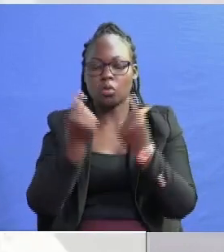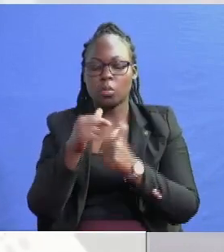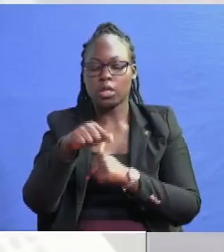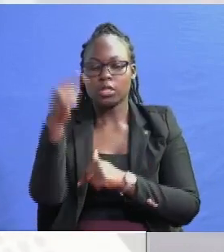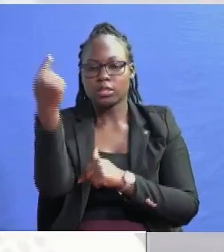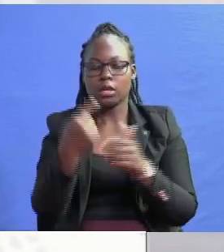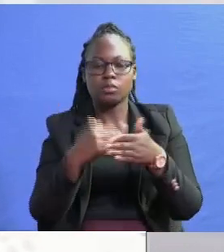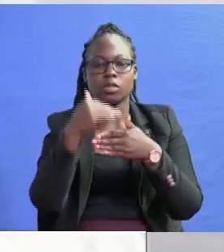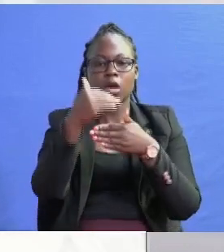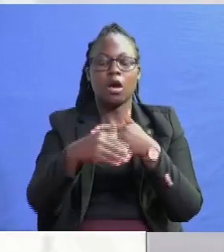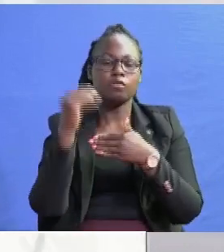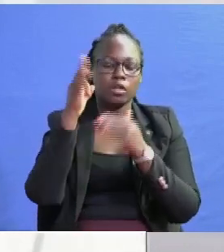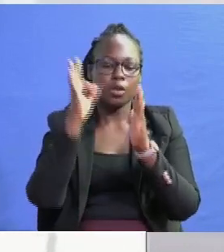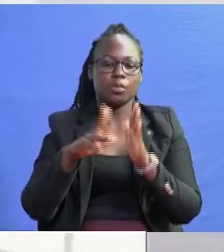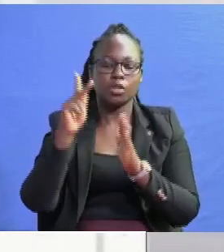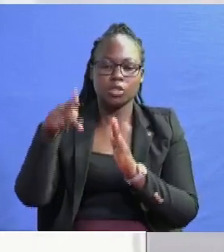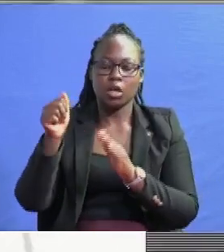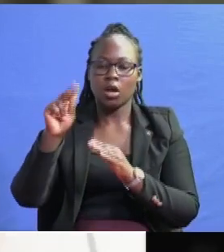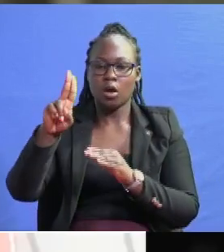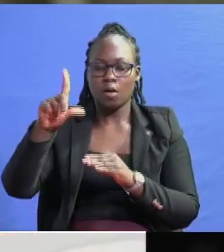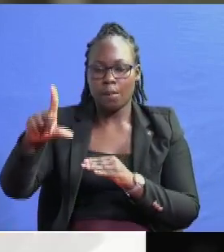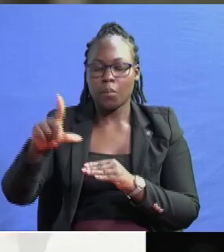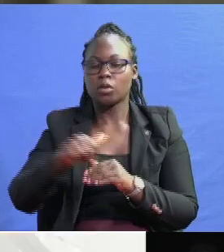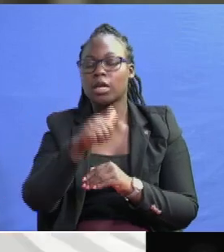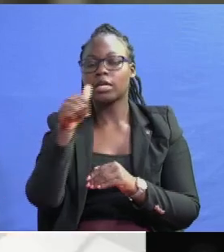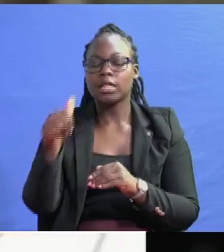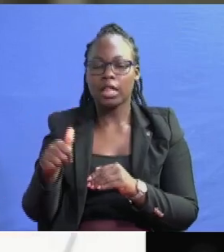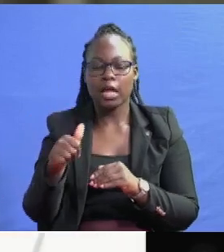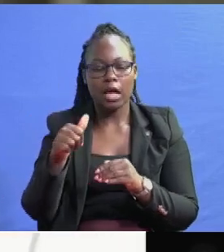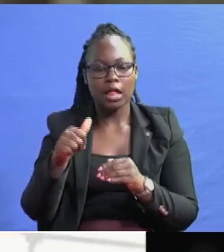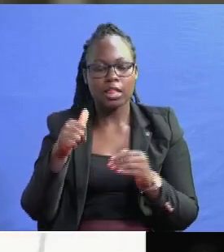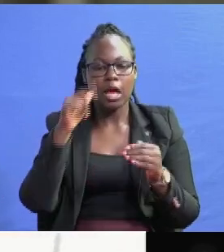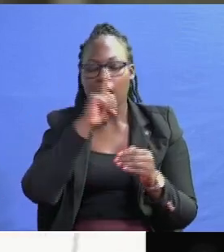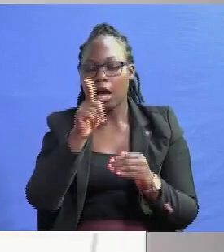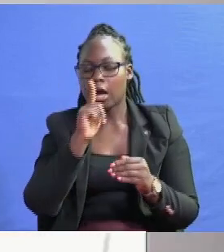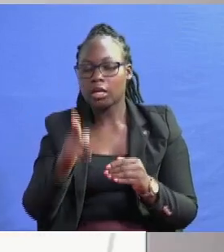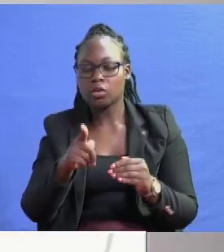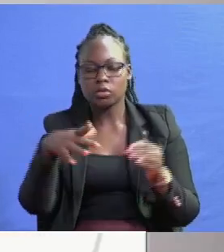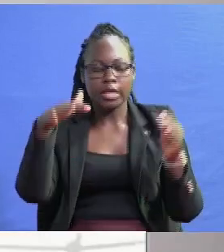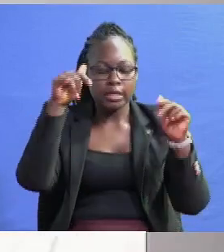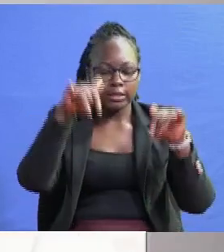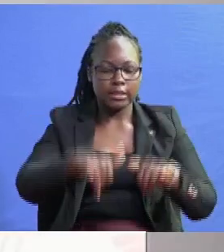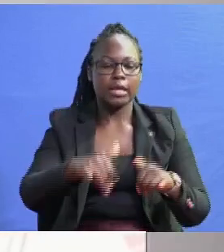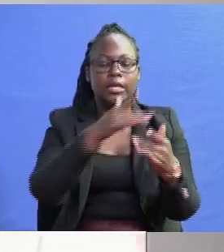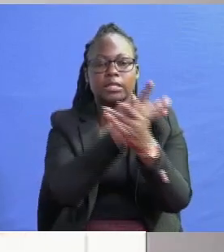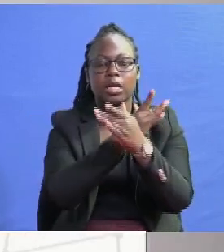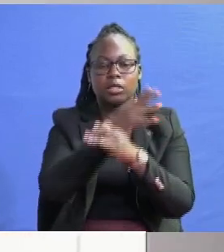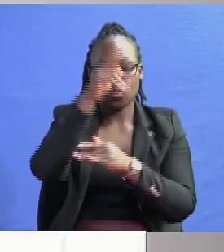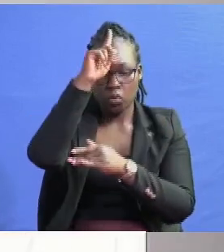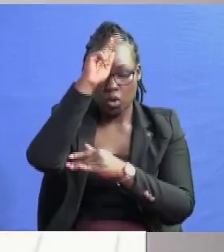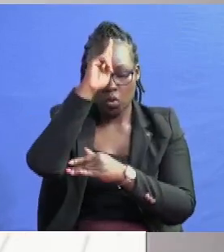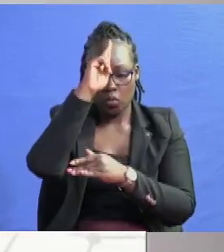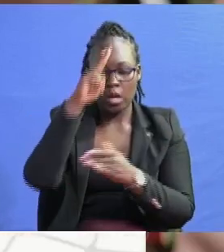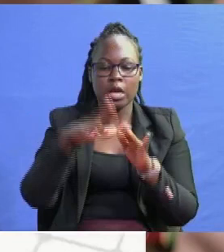after controversial preacher Paul MacKenzie and several co-accused remain in police custody awaiting trial for